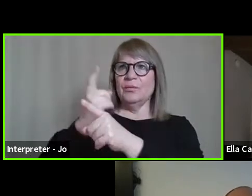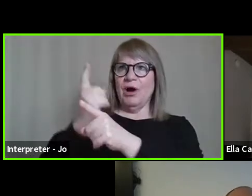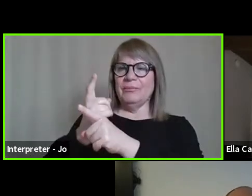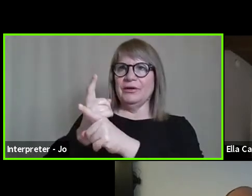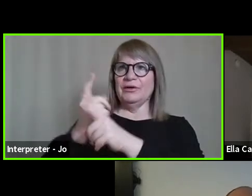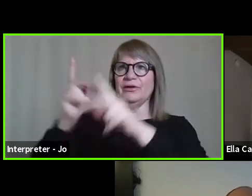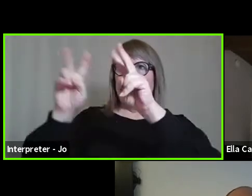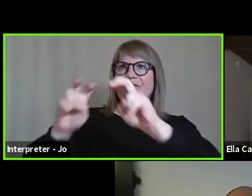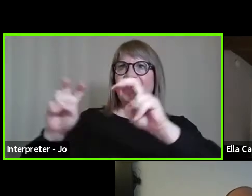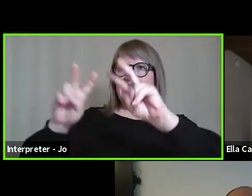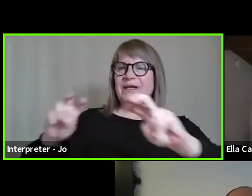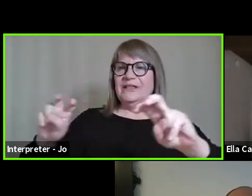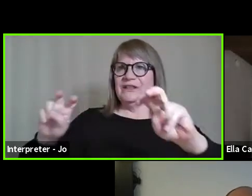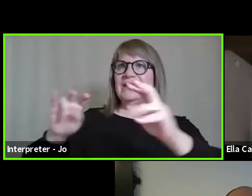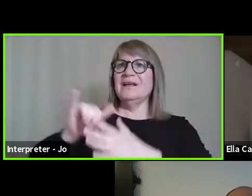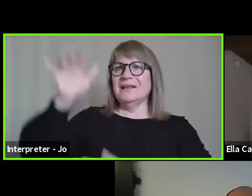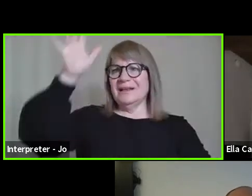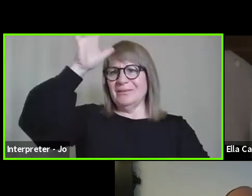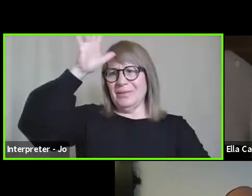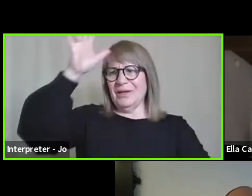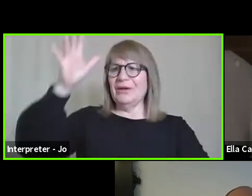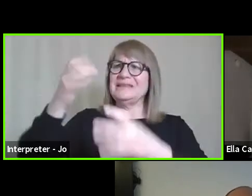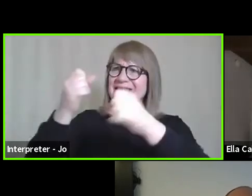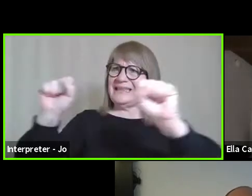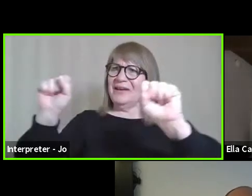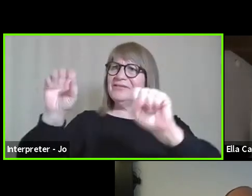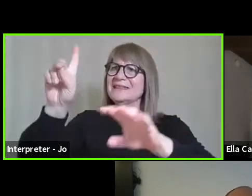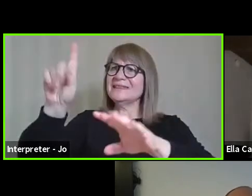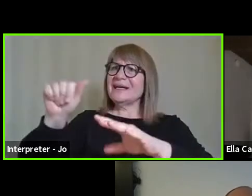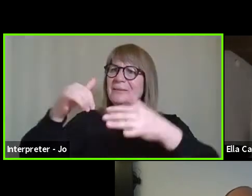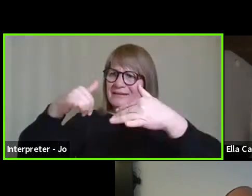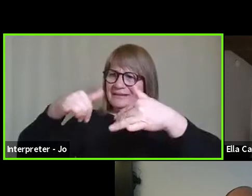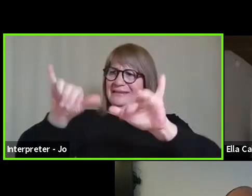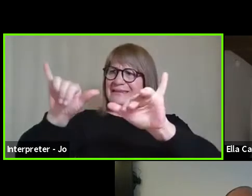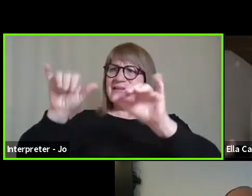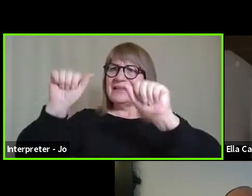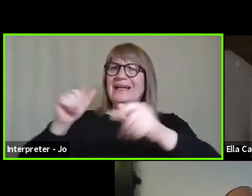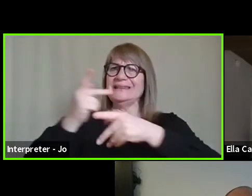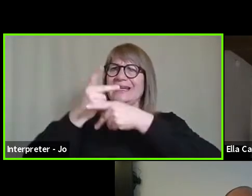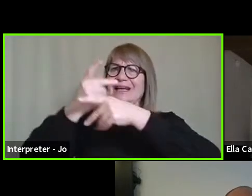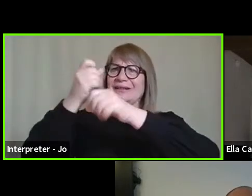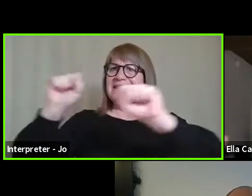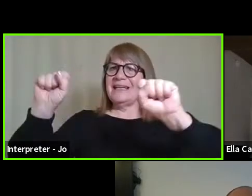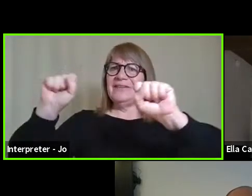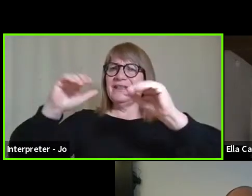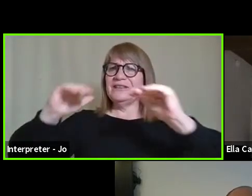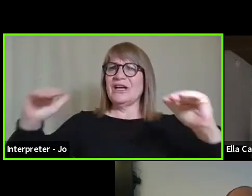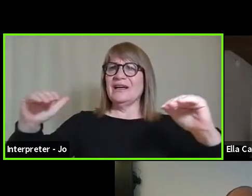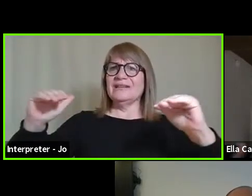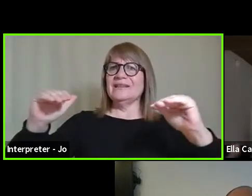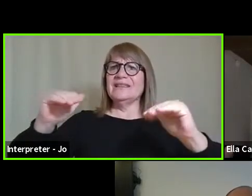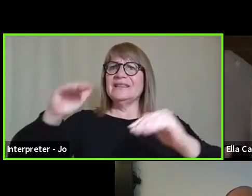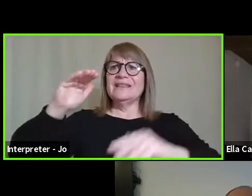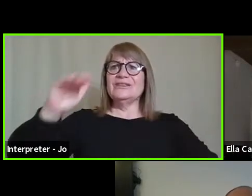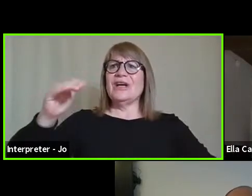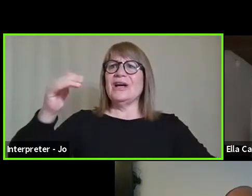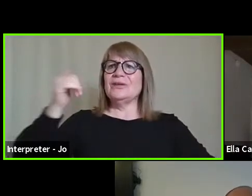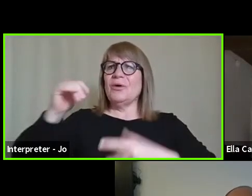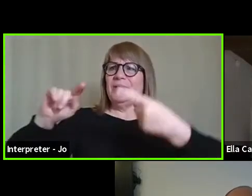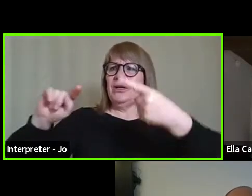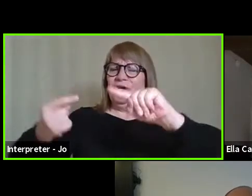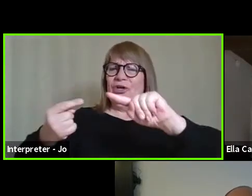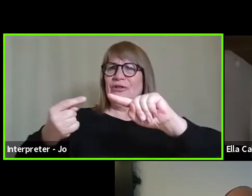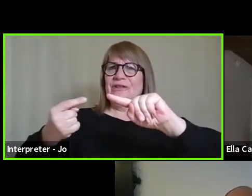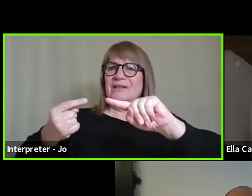evaluative techniques that the parent is safe to care for the child and that the child will not be harmed um or undermined with a disabled